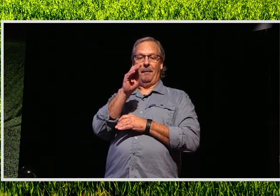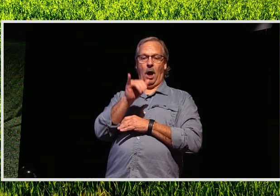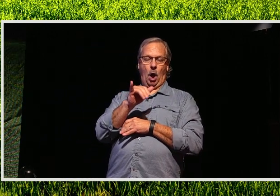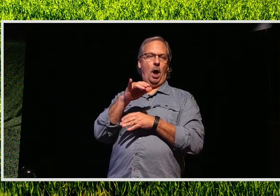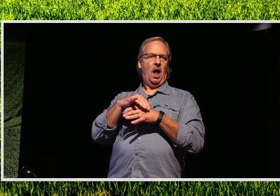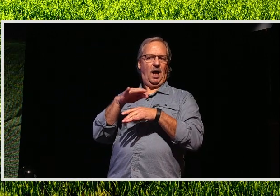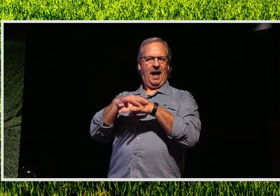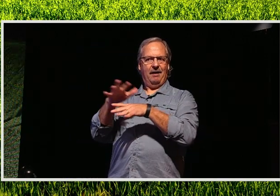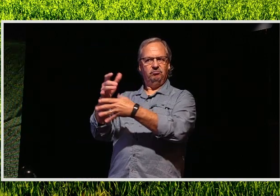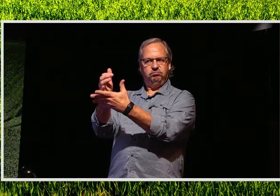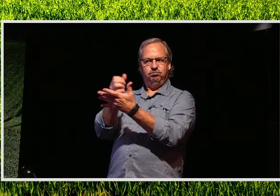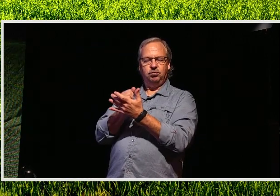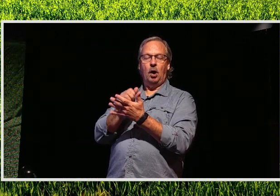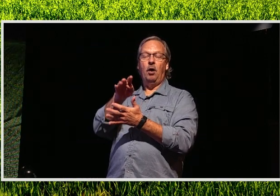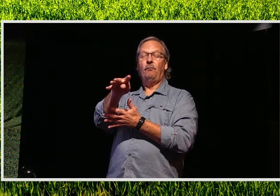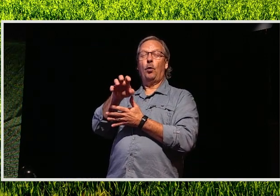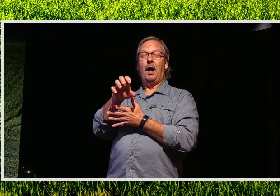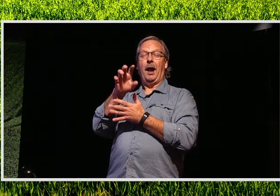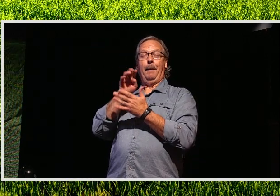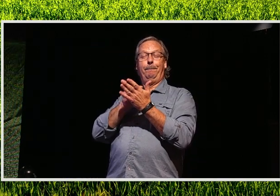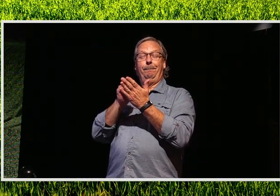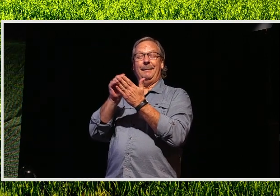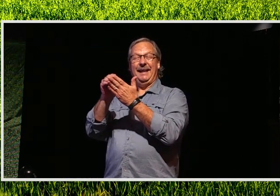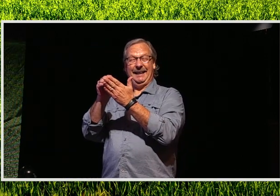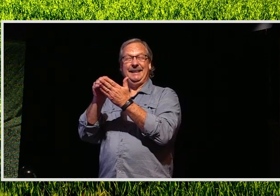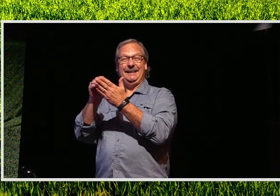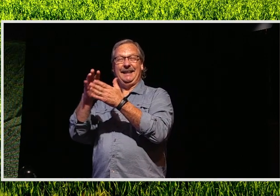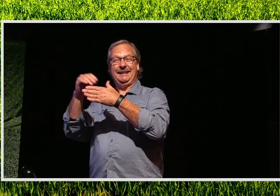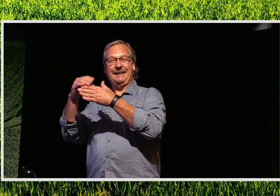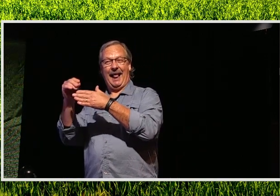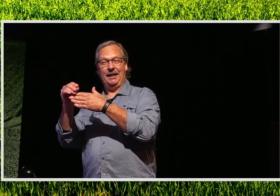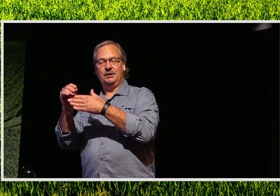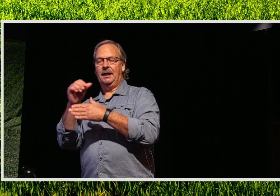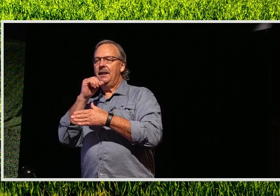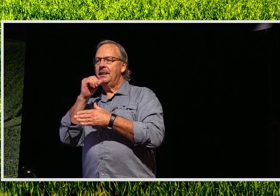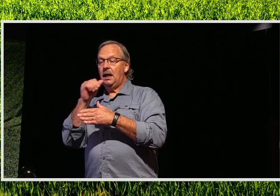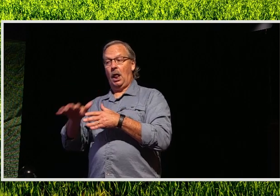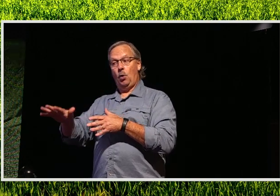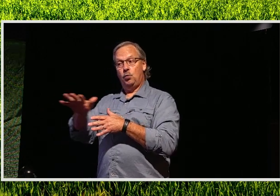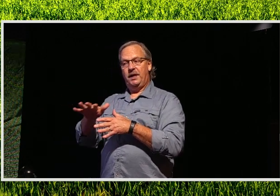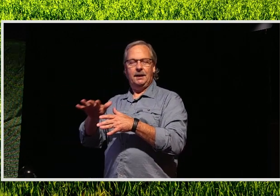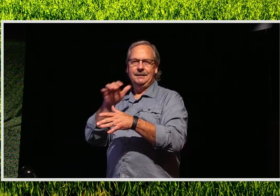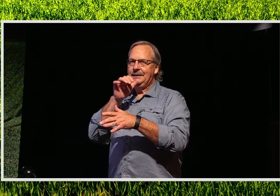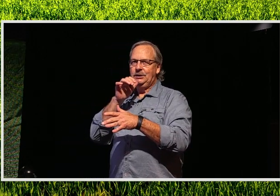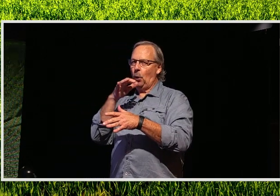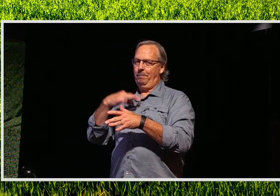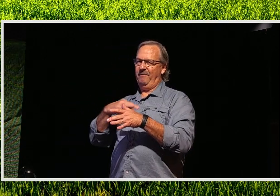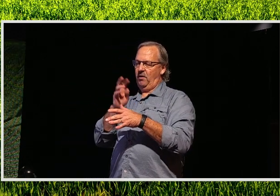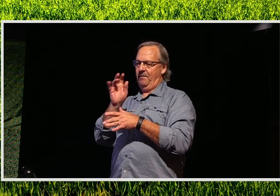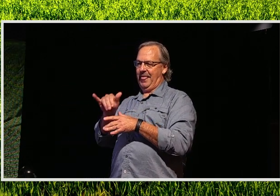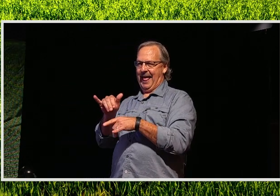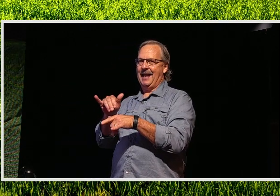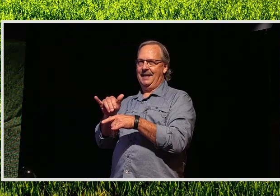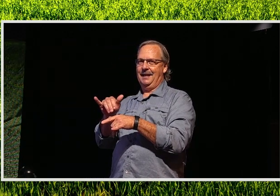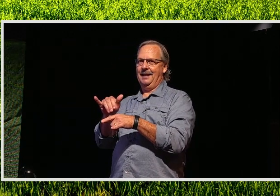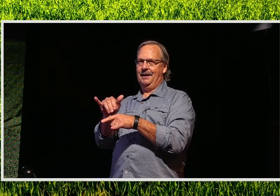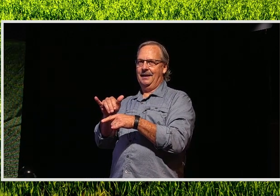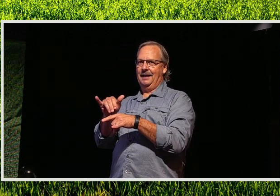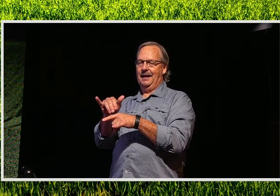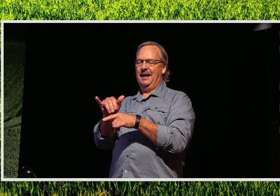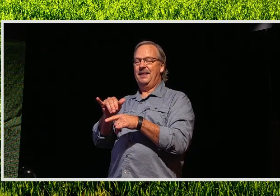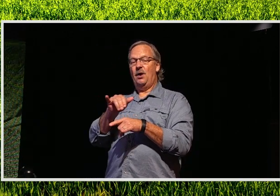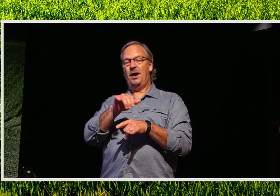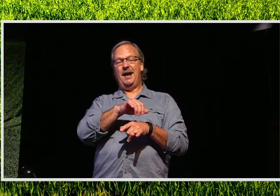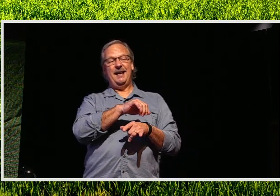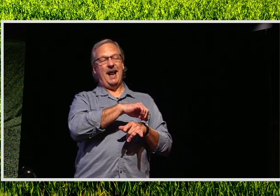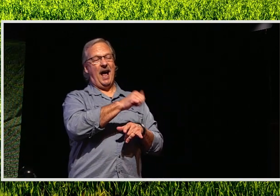revenue annually. But most of these online retailers don't directly benefit farmers in the Grow New York region or really any other area